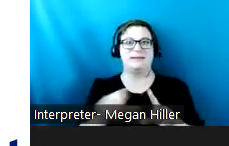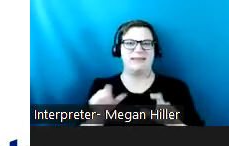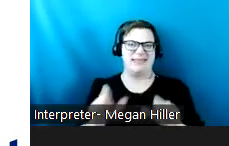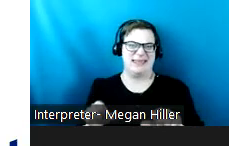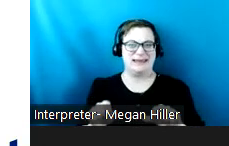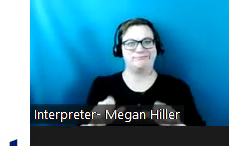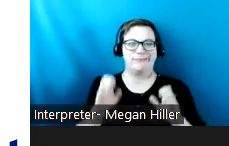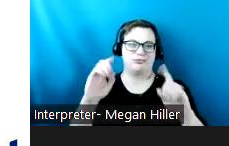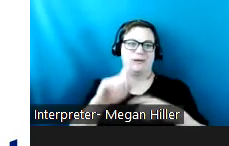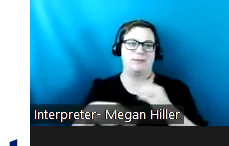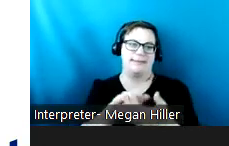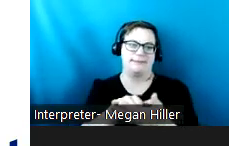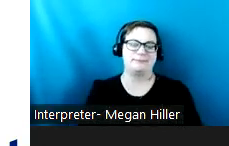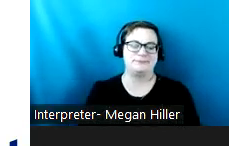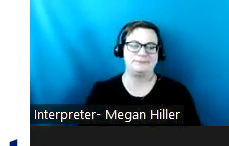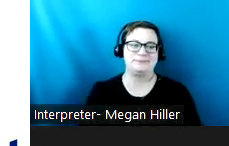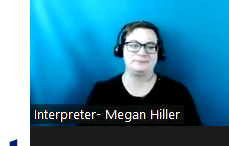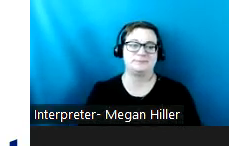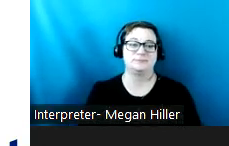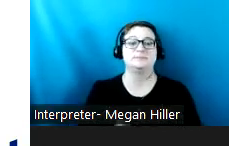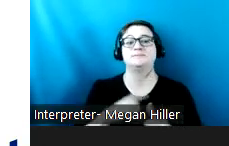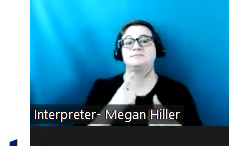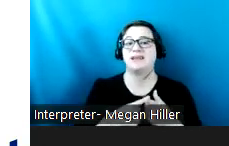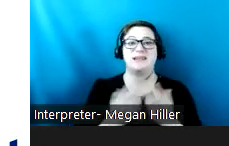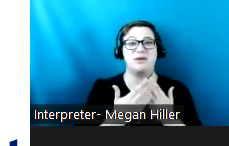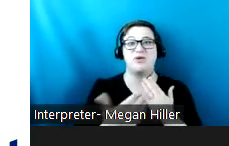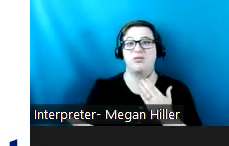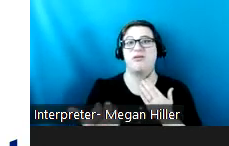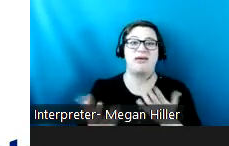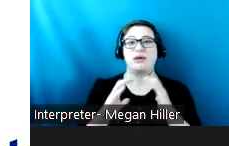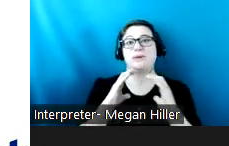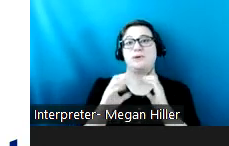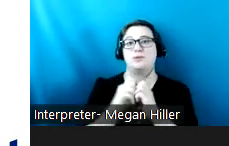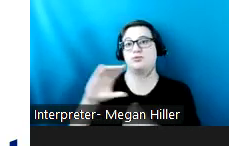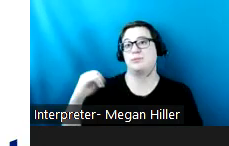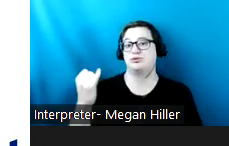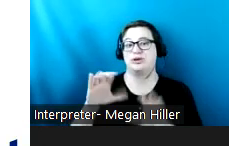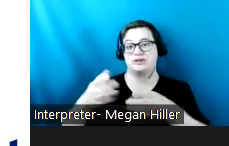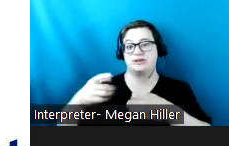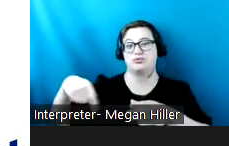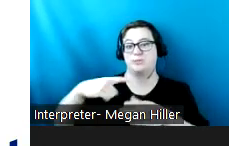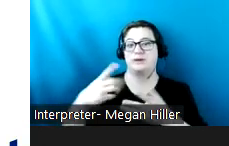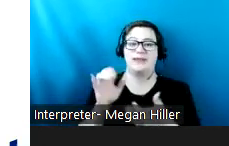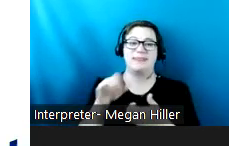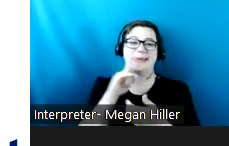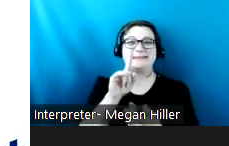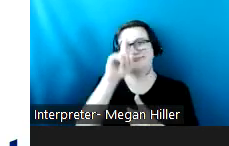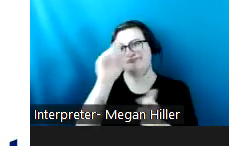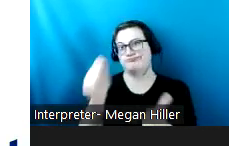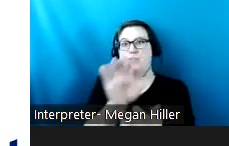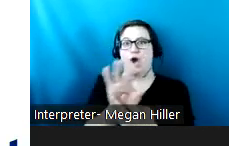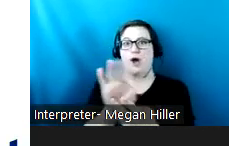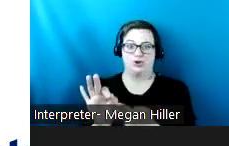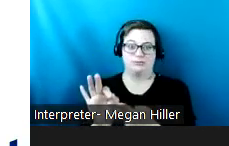that particular individual. And then beyond that point, the communication with the criminal justice entity becomes optional once